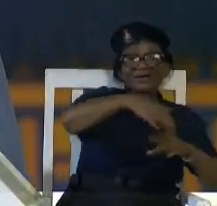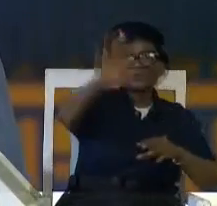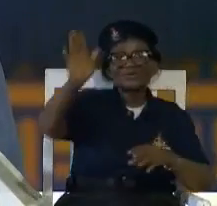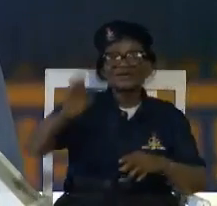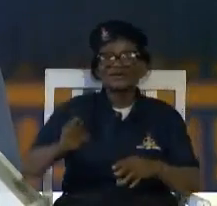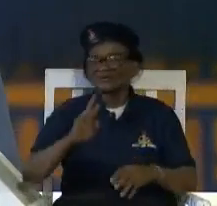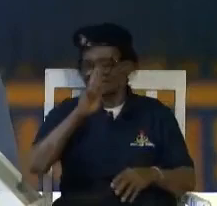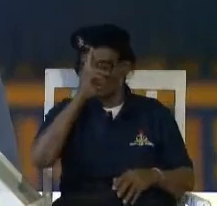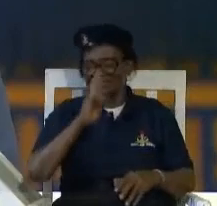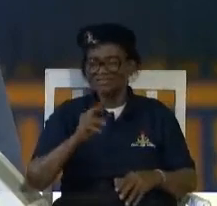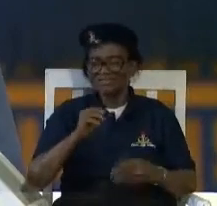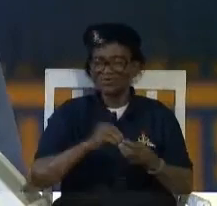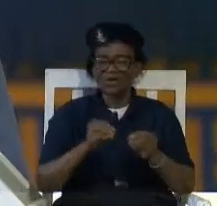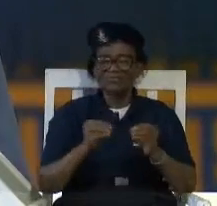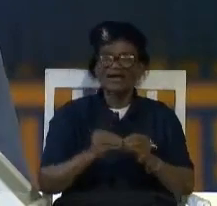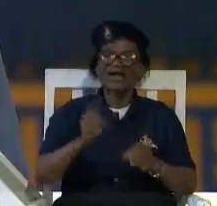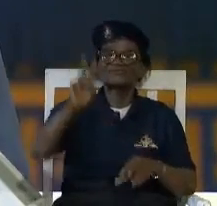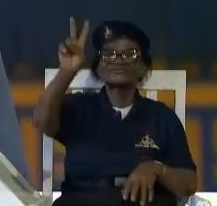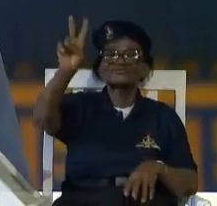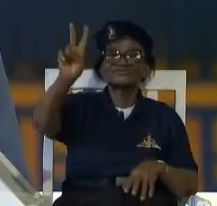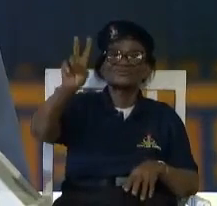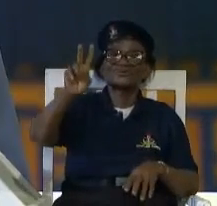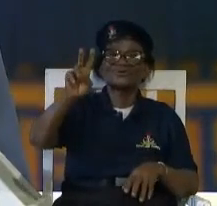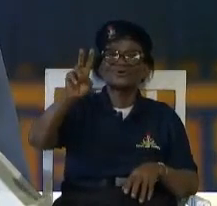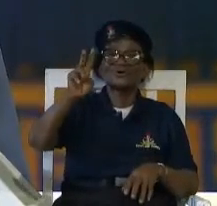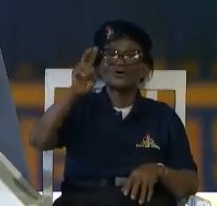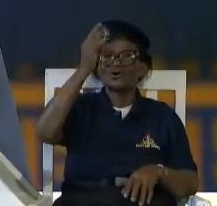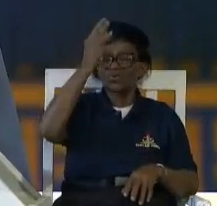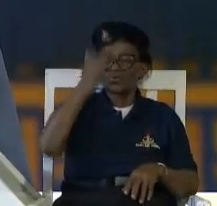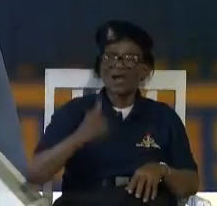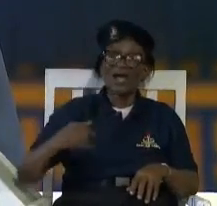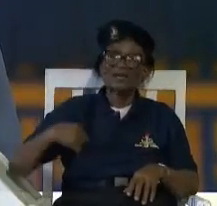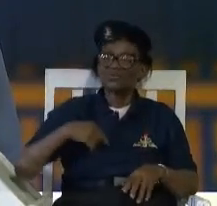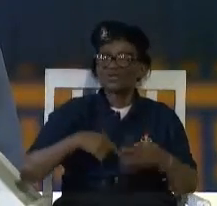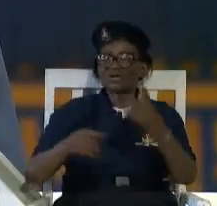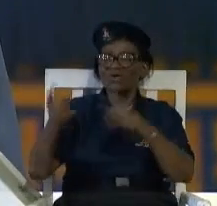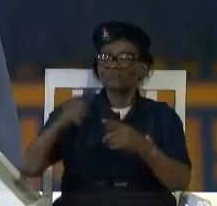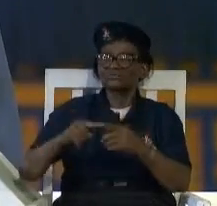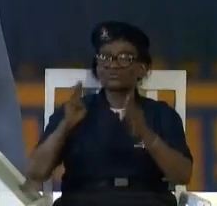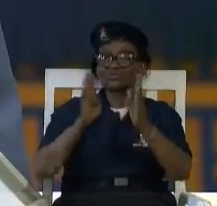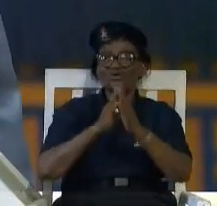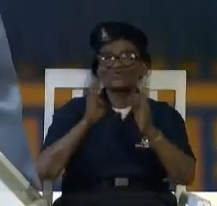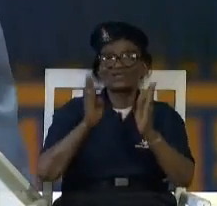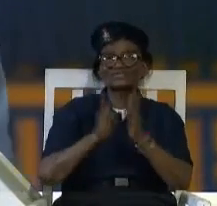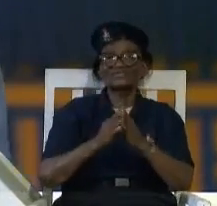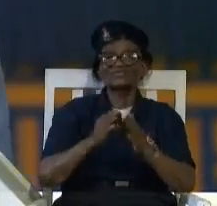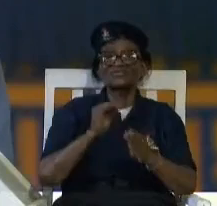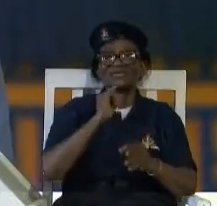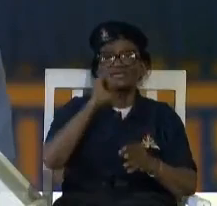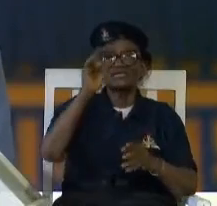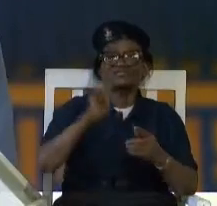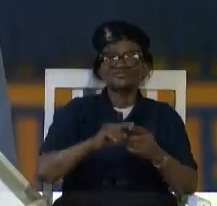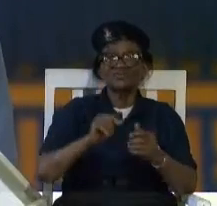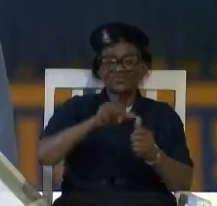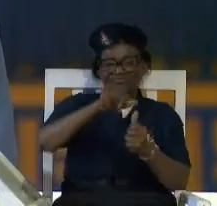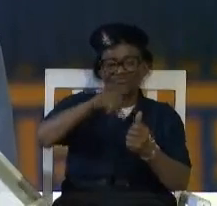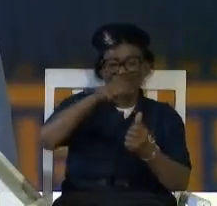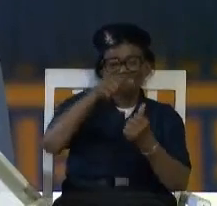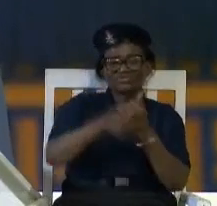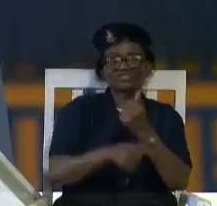Reason number two why we come to conventions is to fellowship